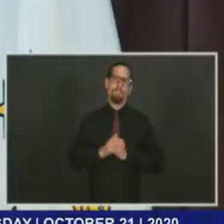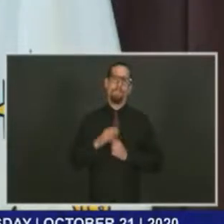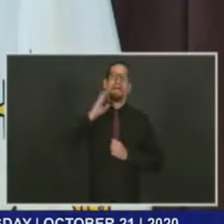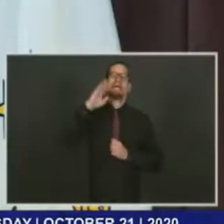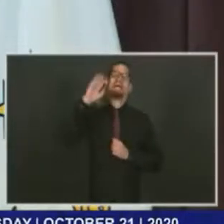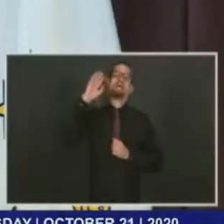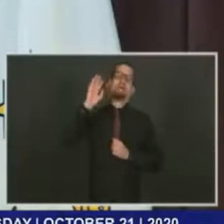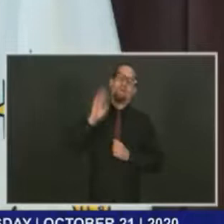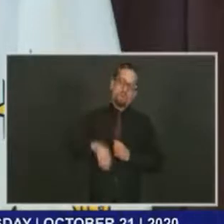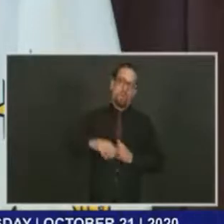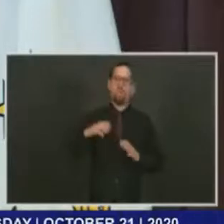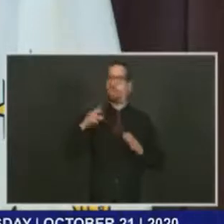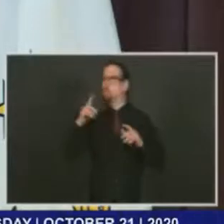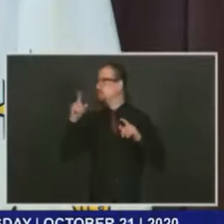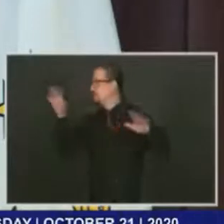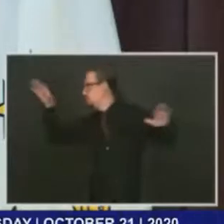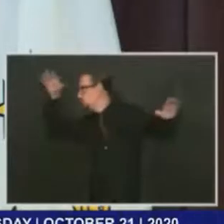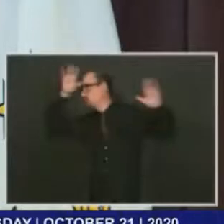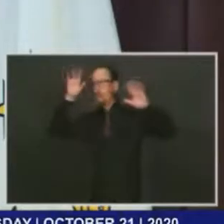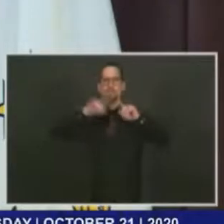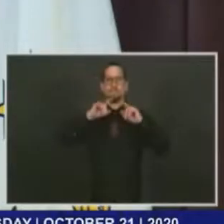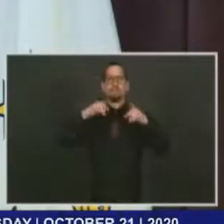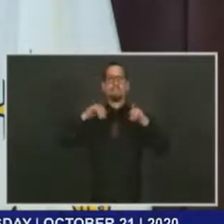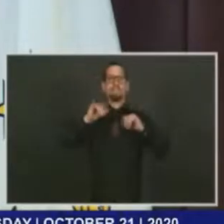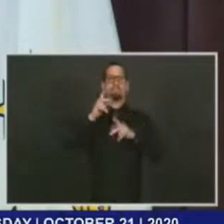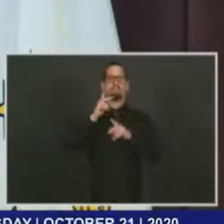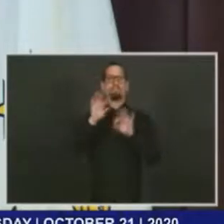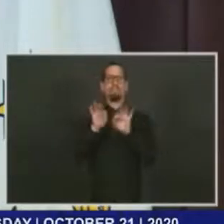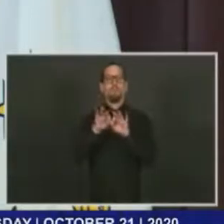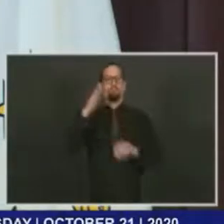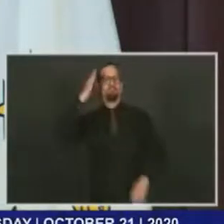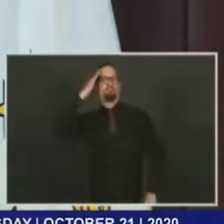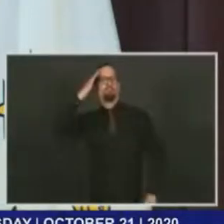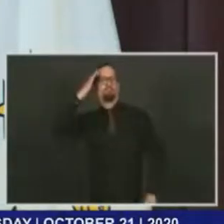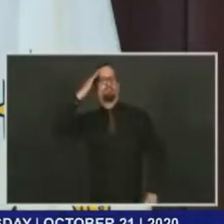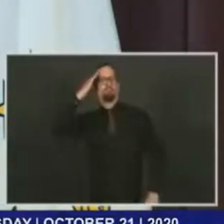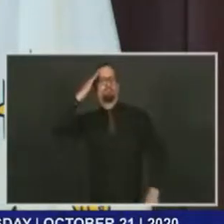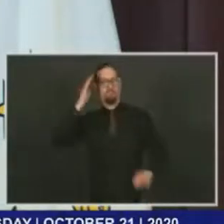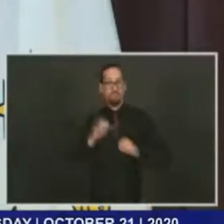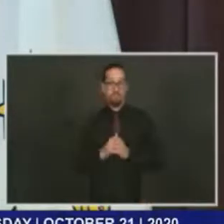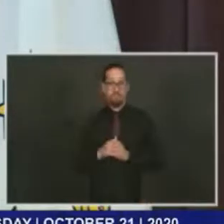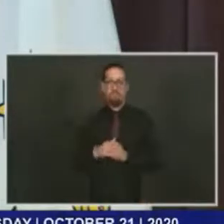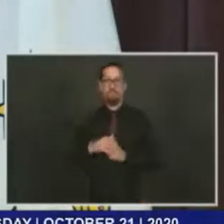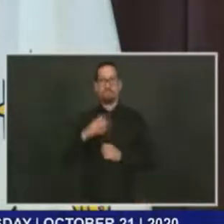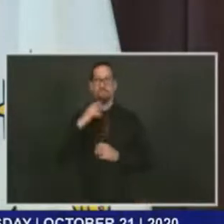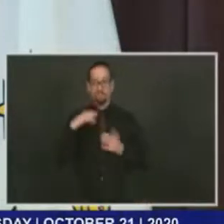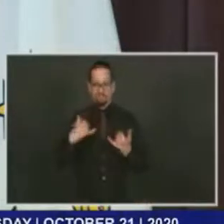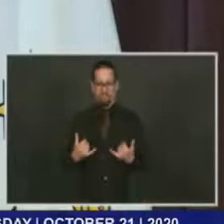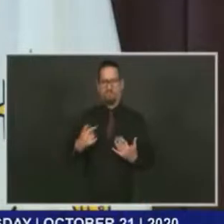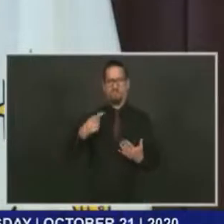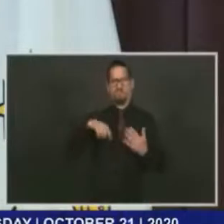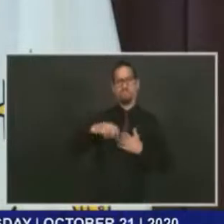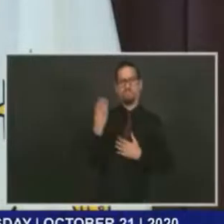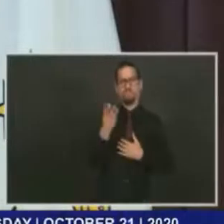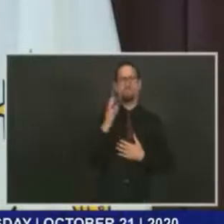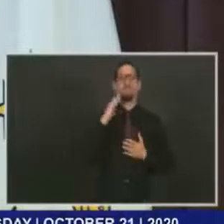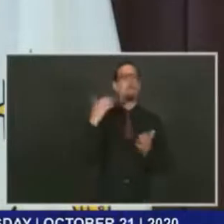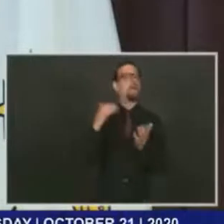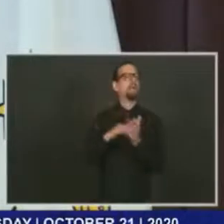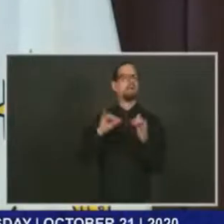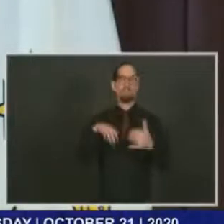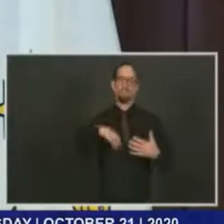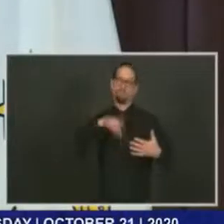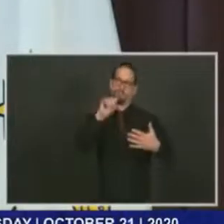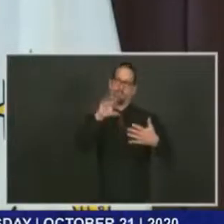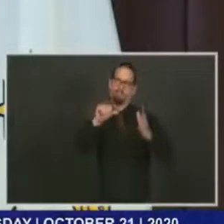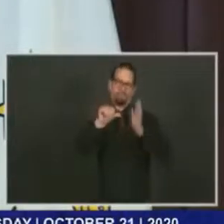now. I want to reiterate something I stated last week, that if anyone in the household